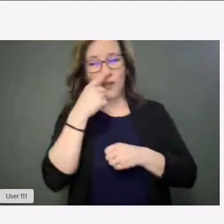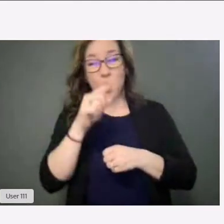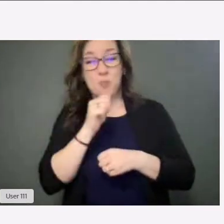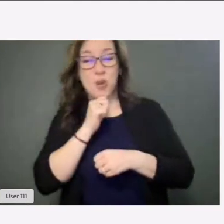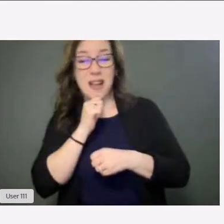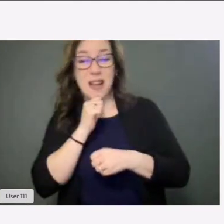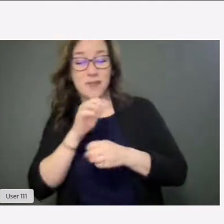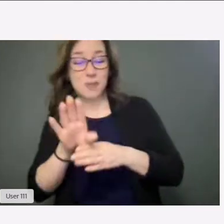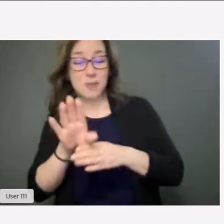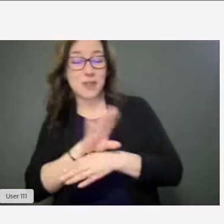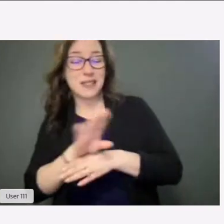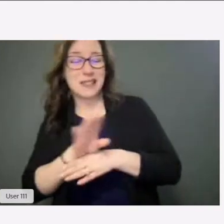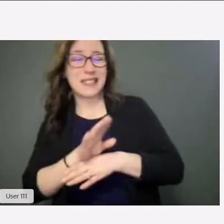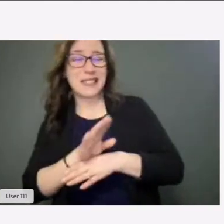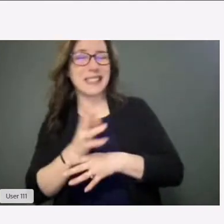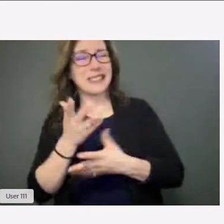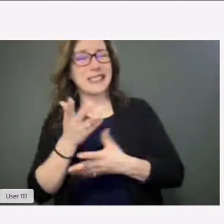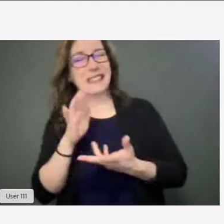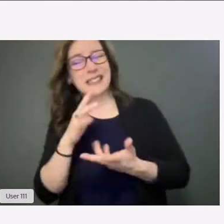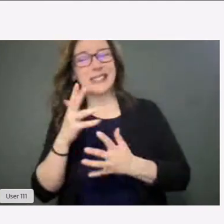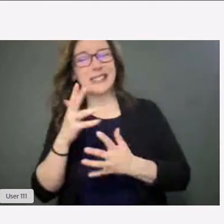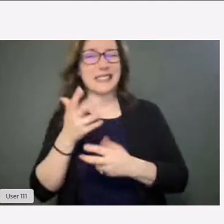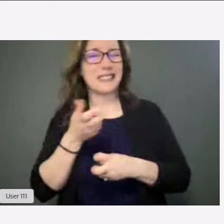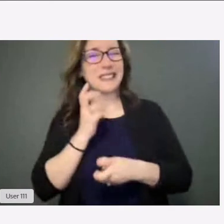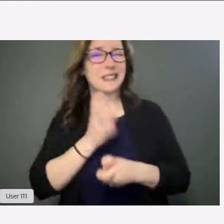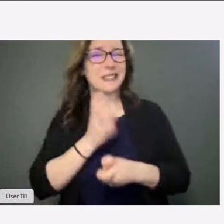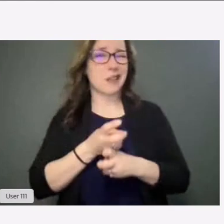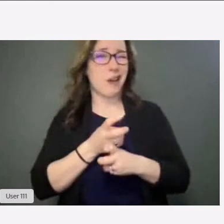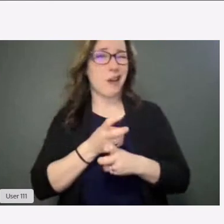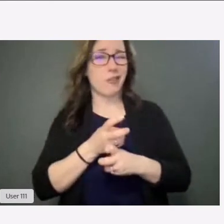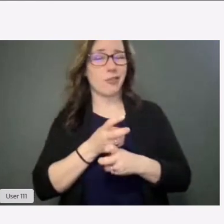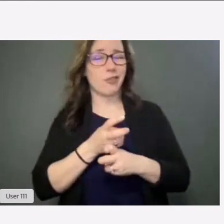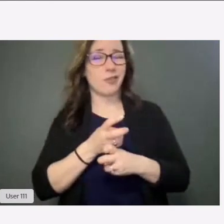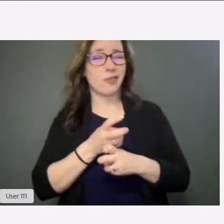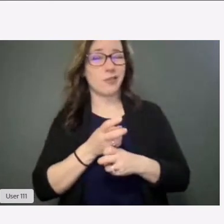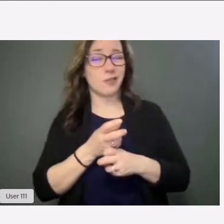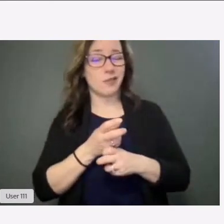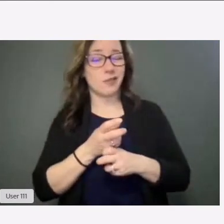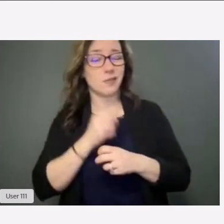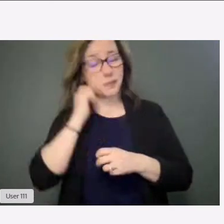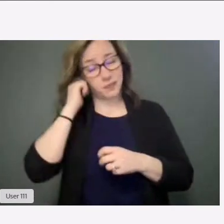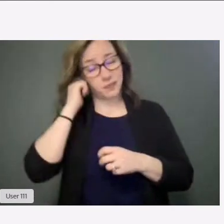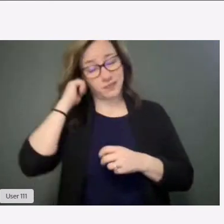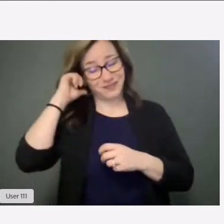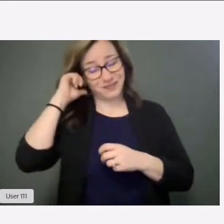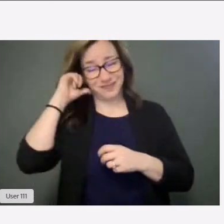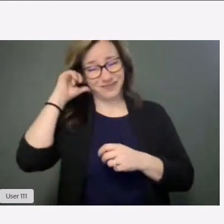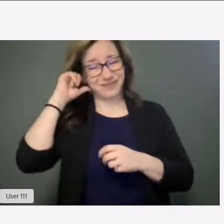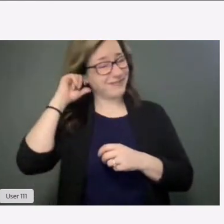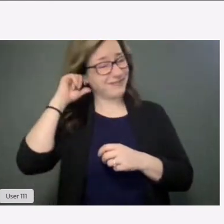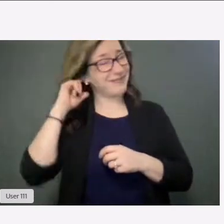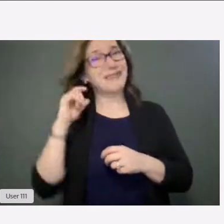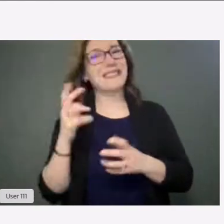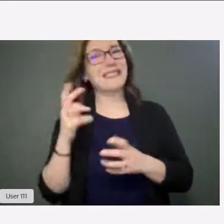private business, it would be a little harder to make that leap unless it's some,